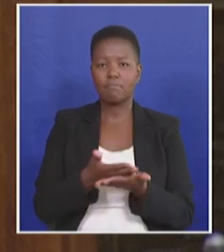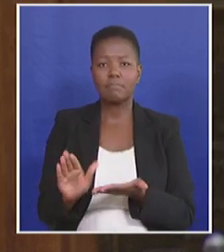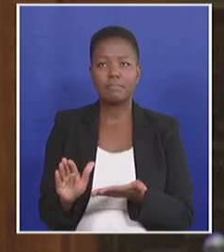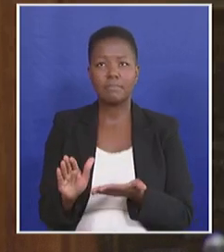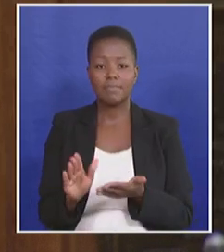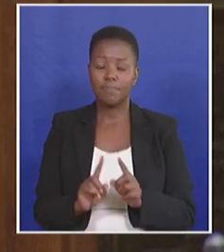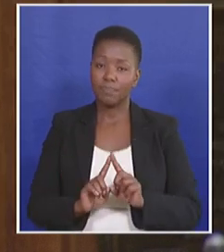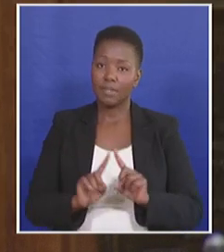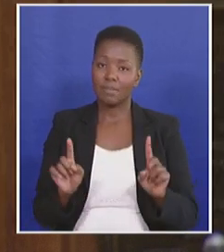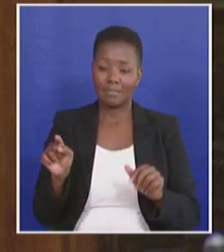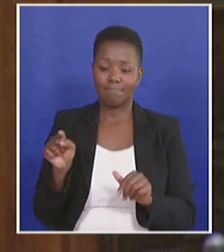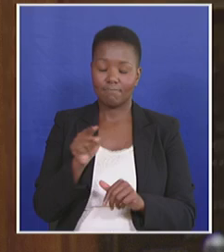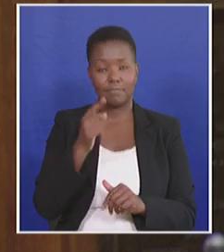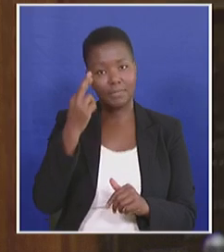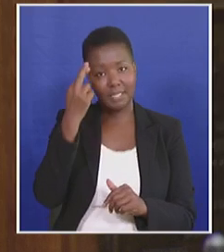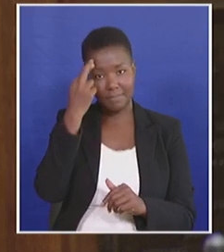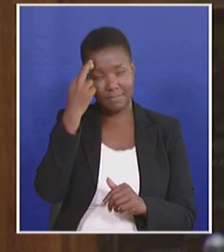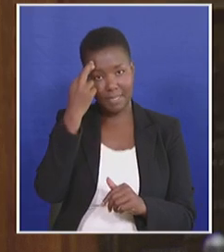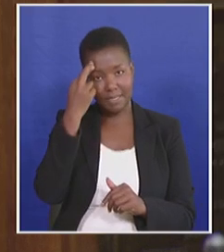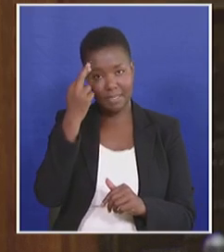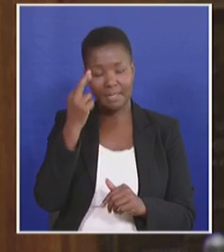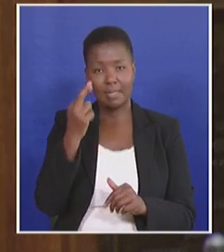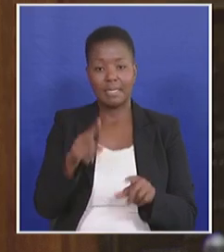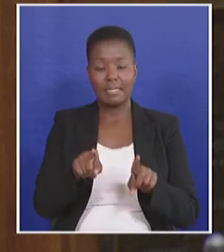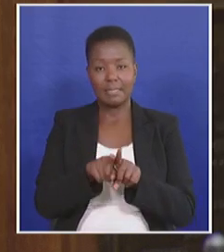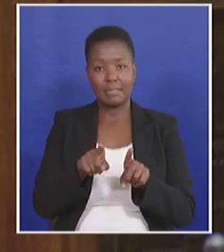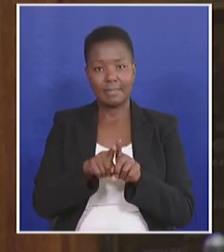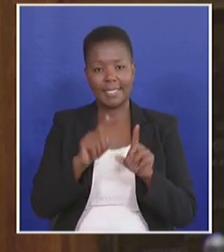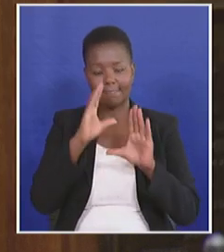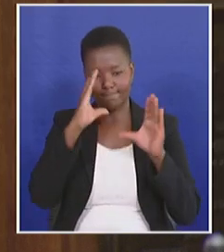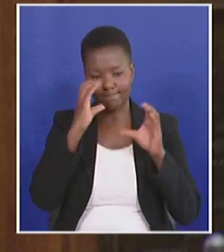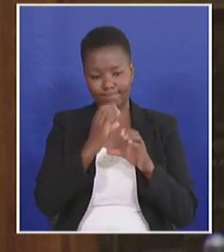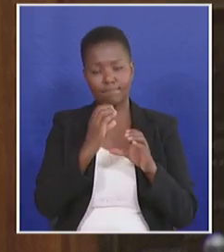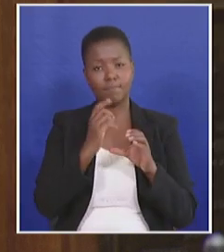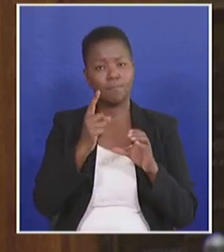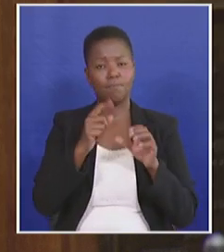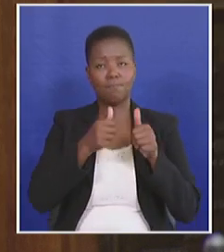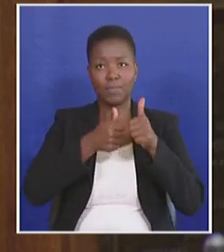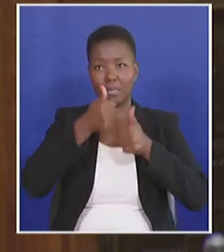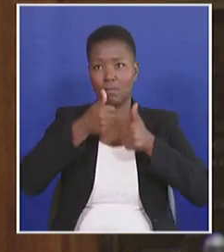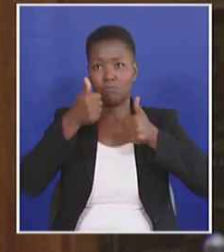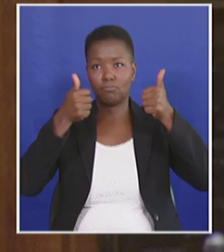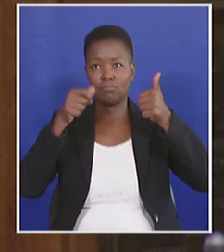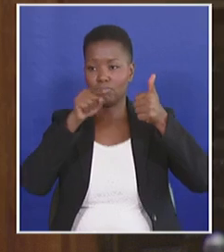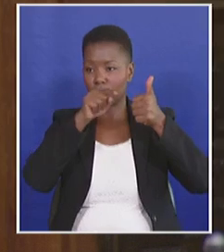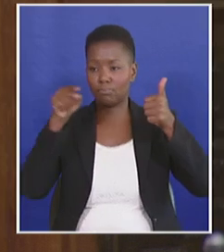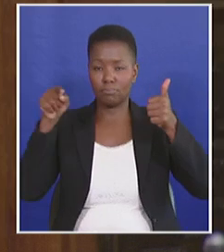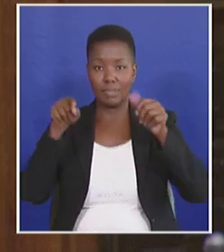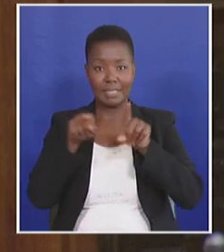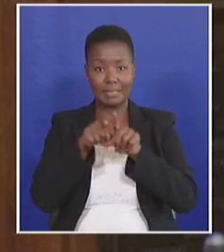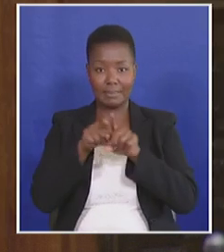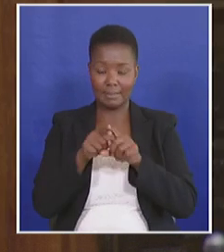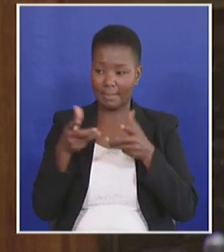not forget to also look in this regard to the top levels. If you are as committed as you